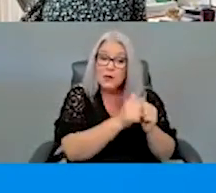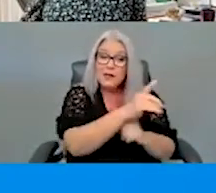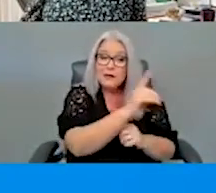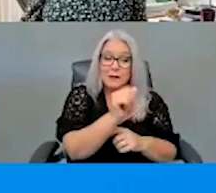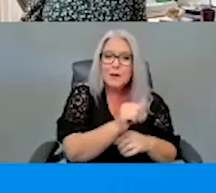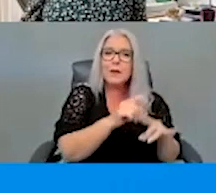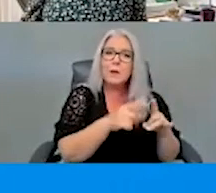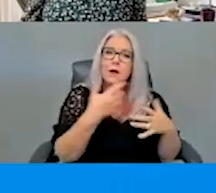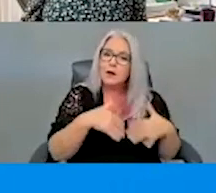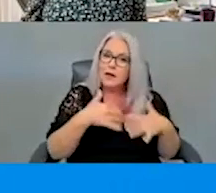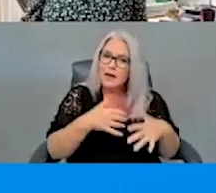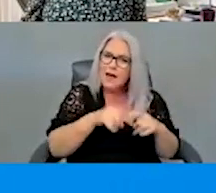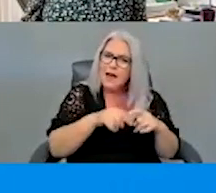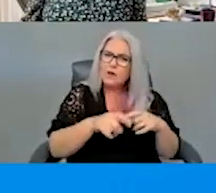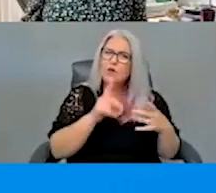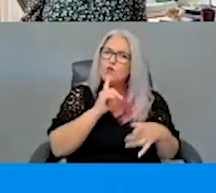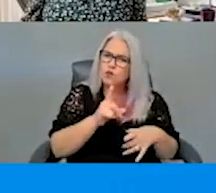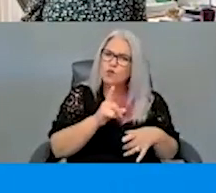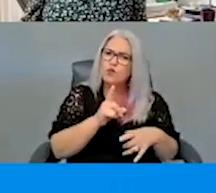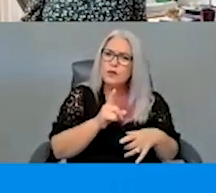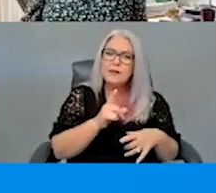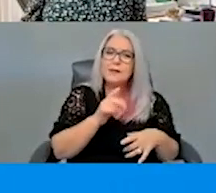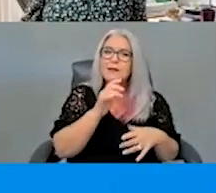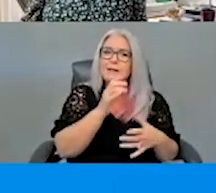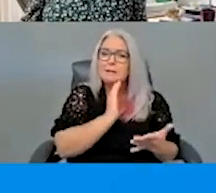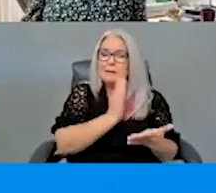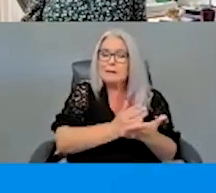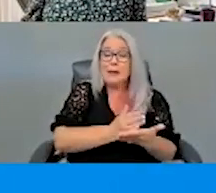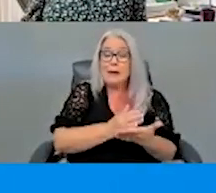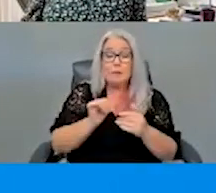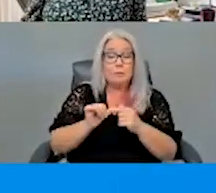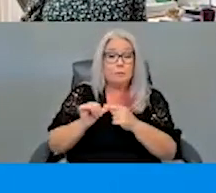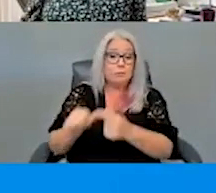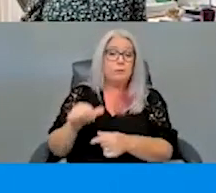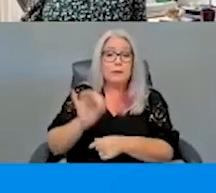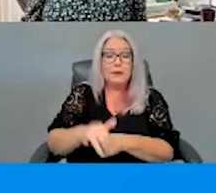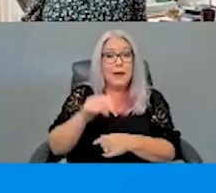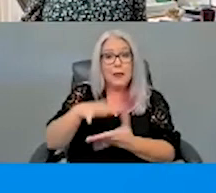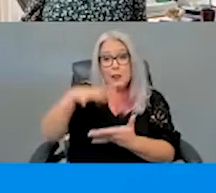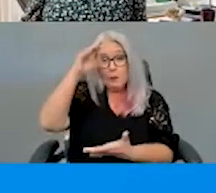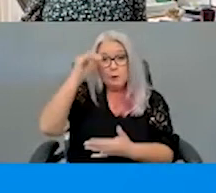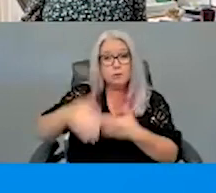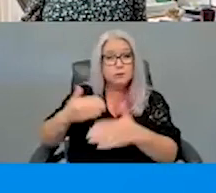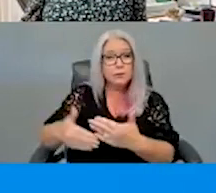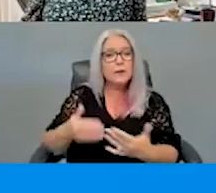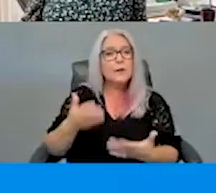is really tricky because some of what we've been taught is explicit, right? Like we may have been